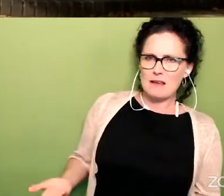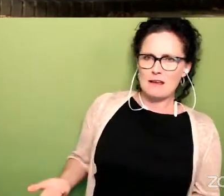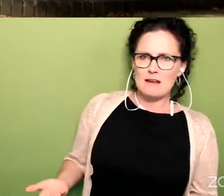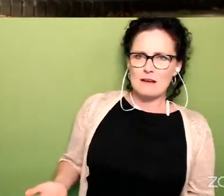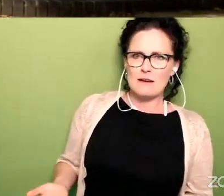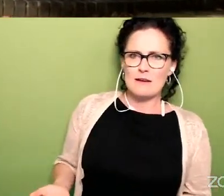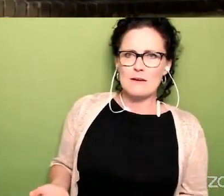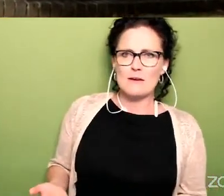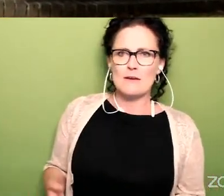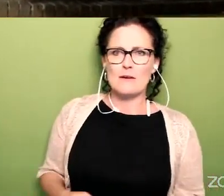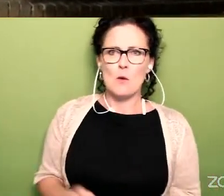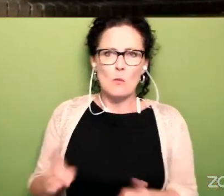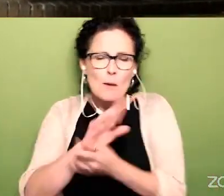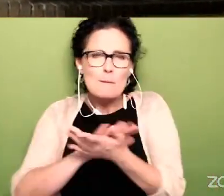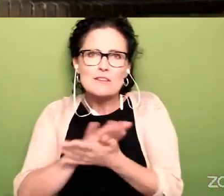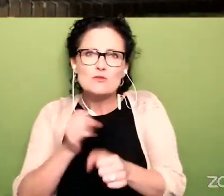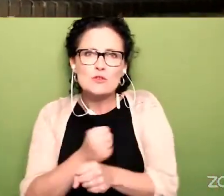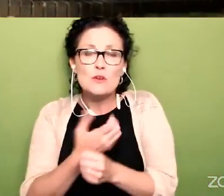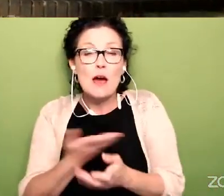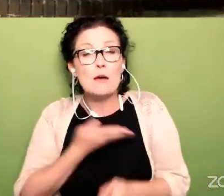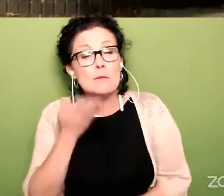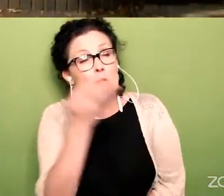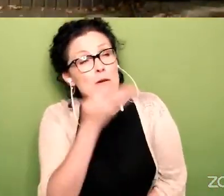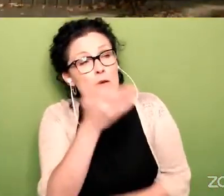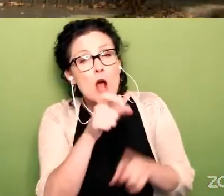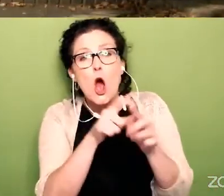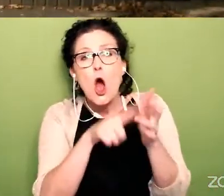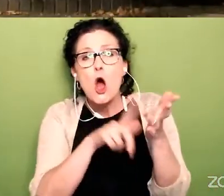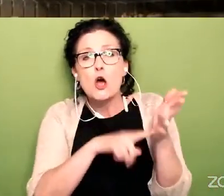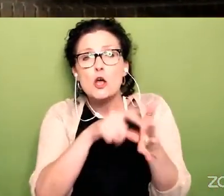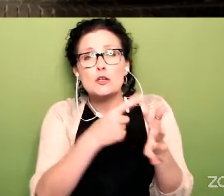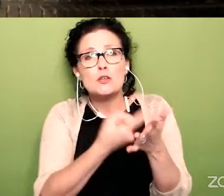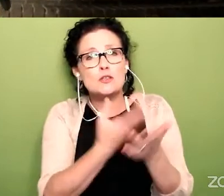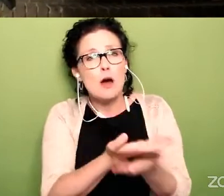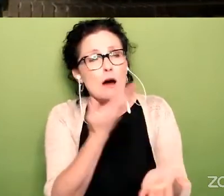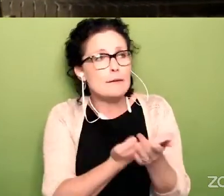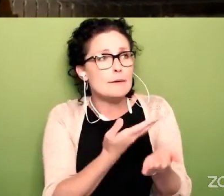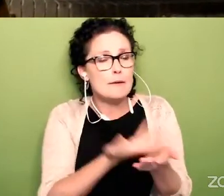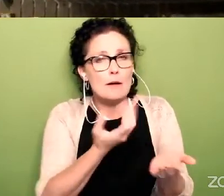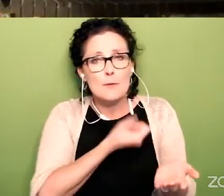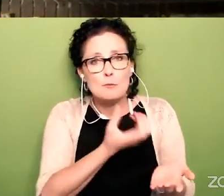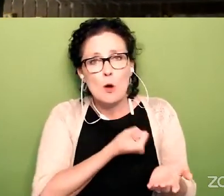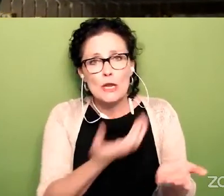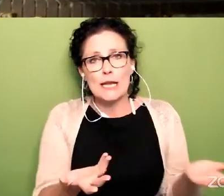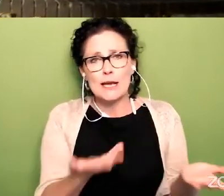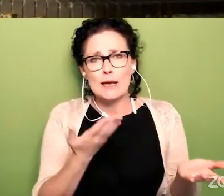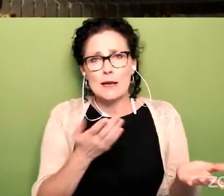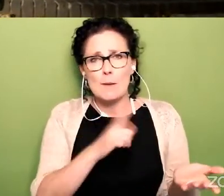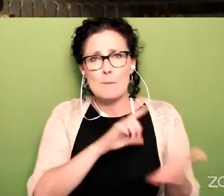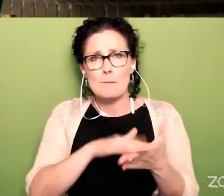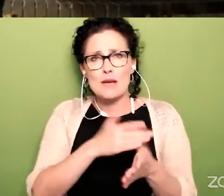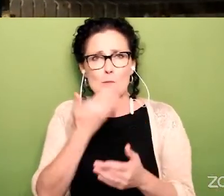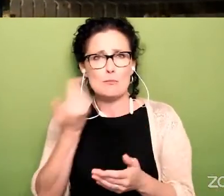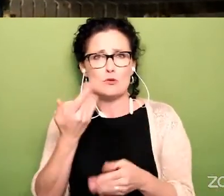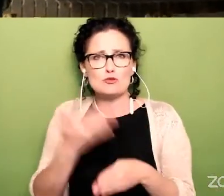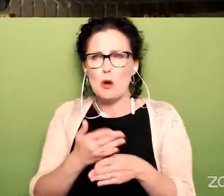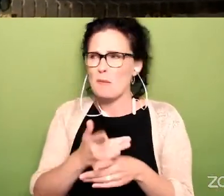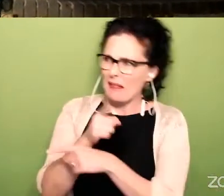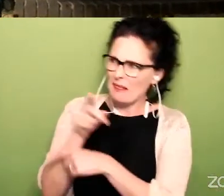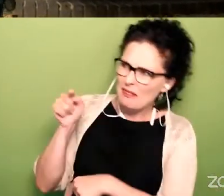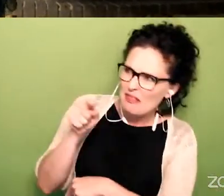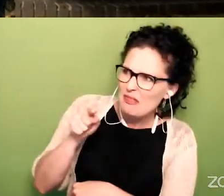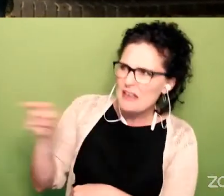What are they doing to you, Sparks, to any of us? You can't go around saying stuff like that. It's not... Well, it's disgusting. It's